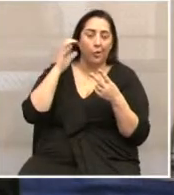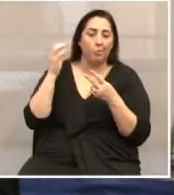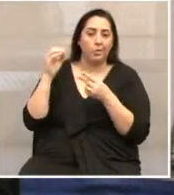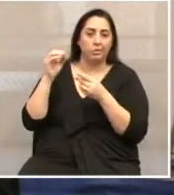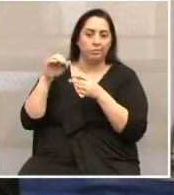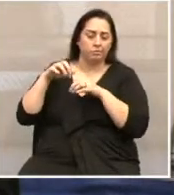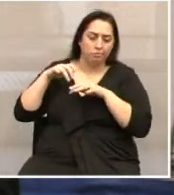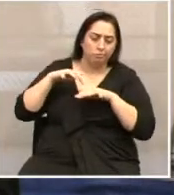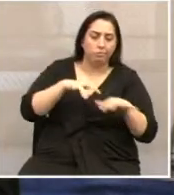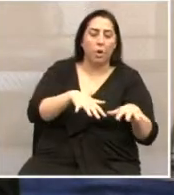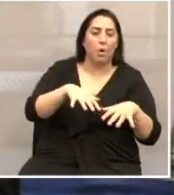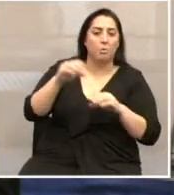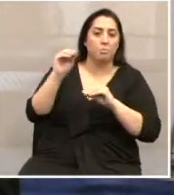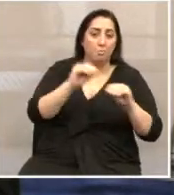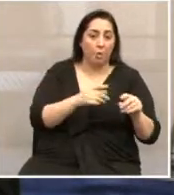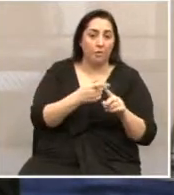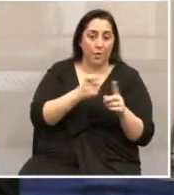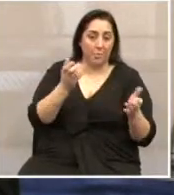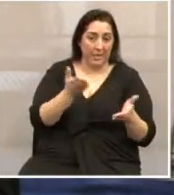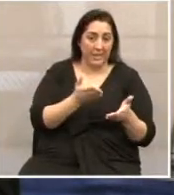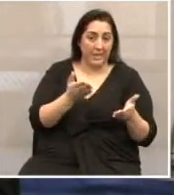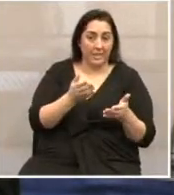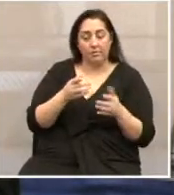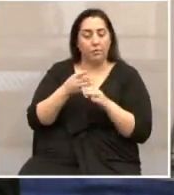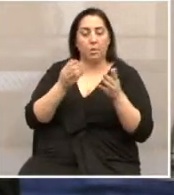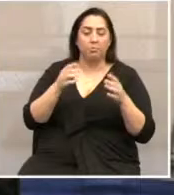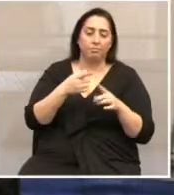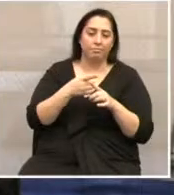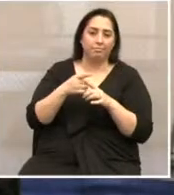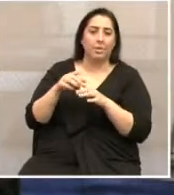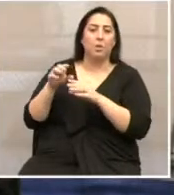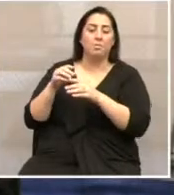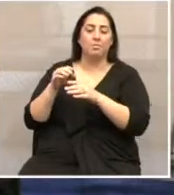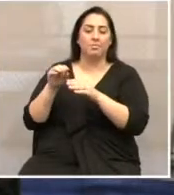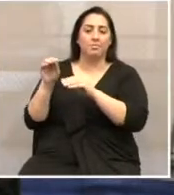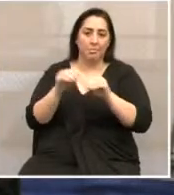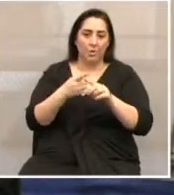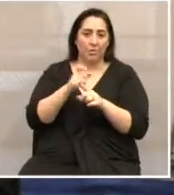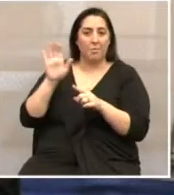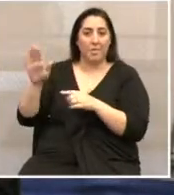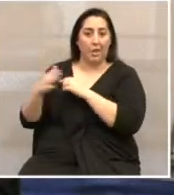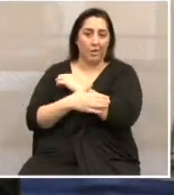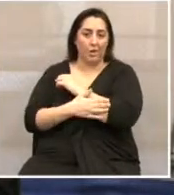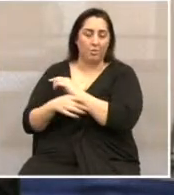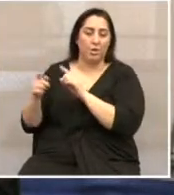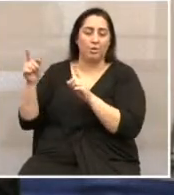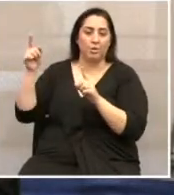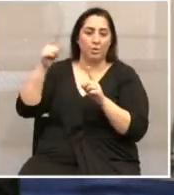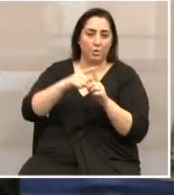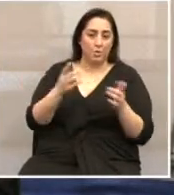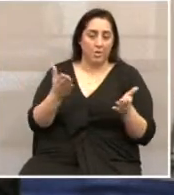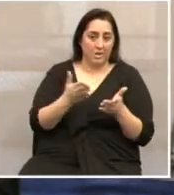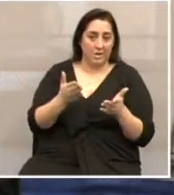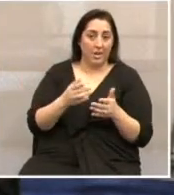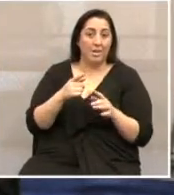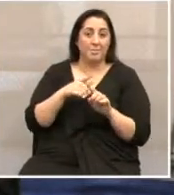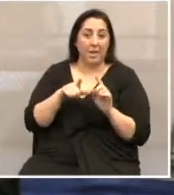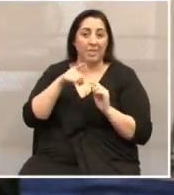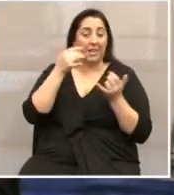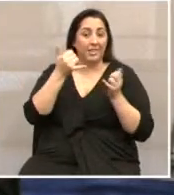the news sources in their home countries, but not really understanding that some of those sources are actually coming